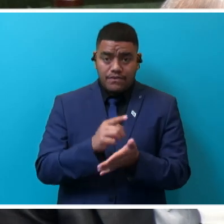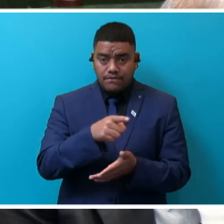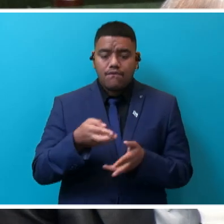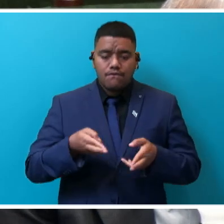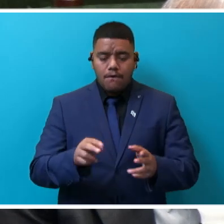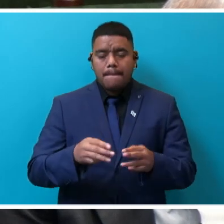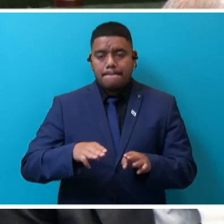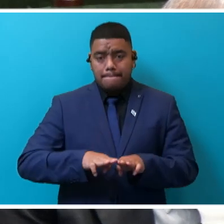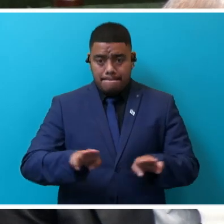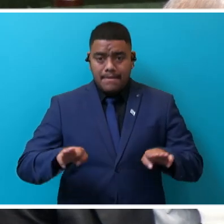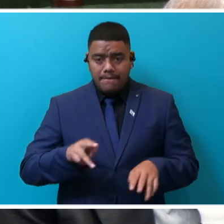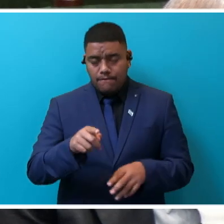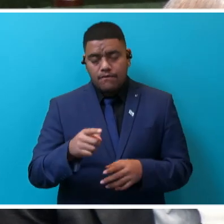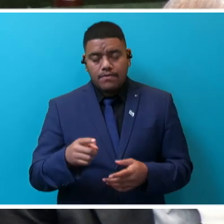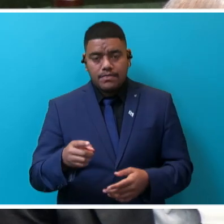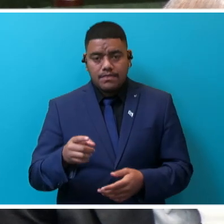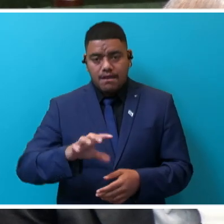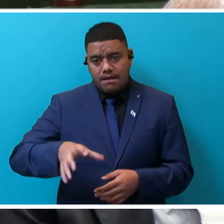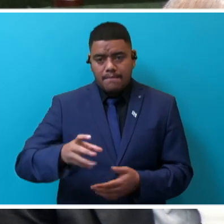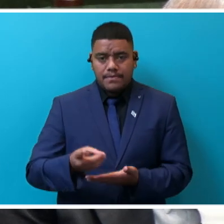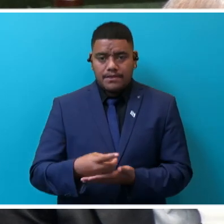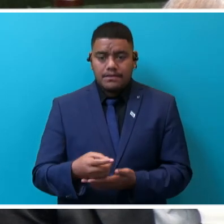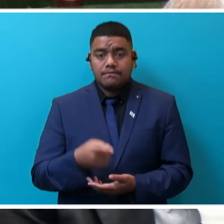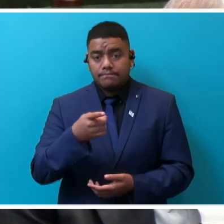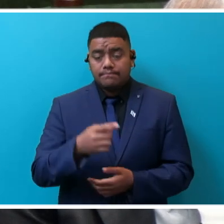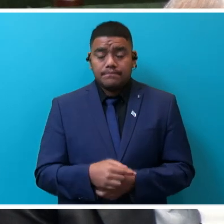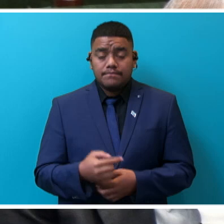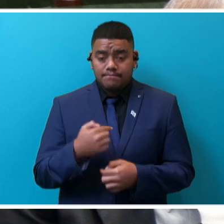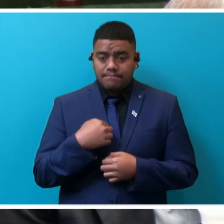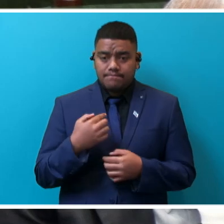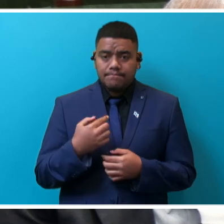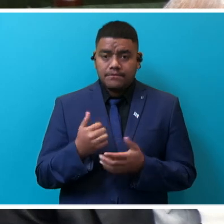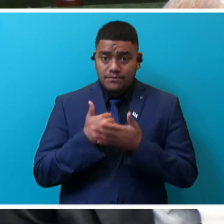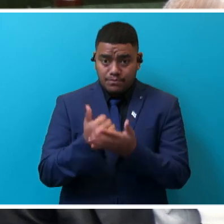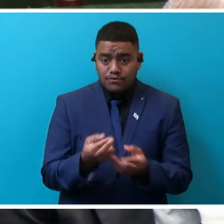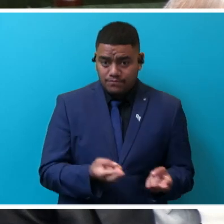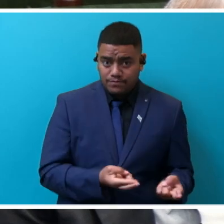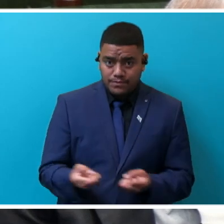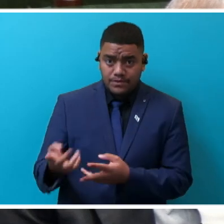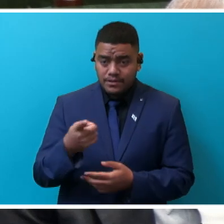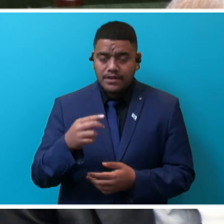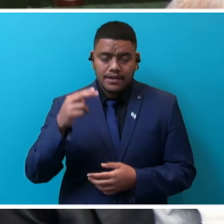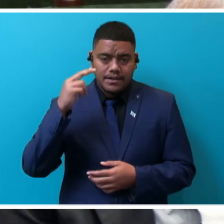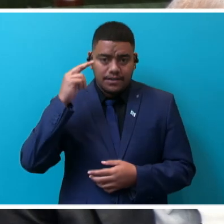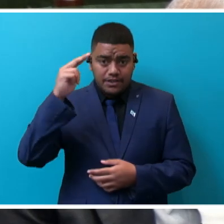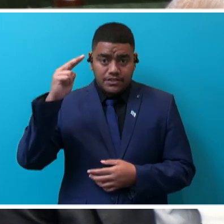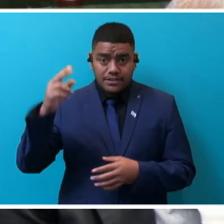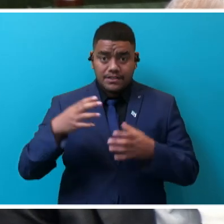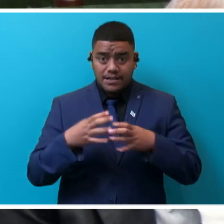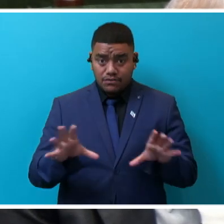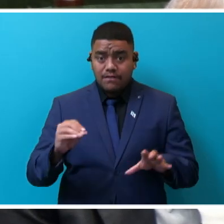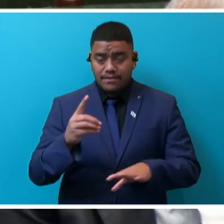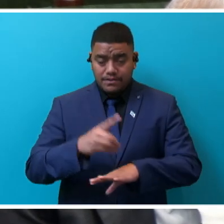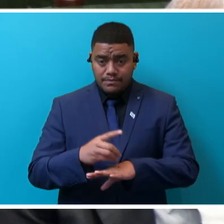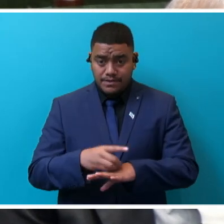the Disability Data Hub. Mr. Speaker, to support its implementation, the Ministry, through the National Council of Persons with Disabilities, is